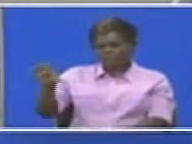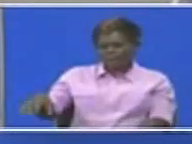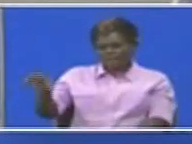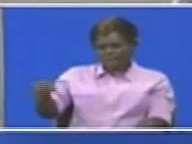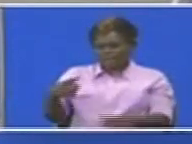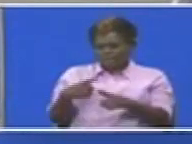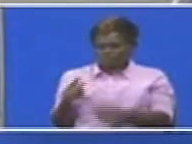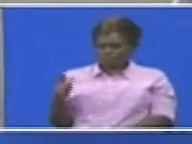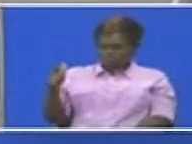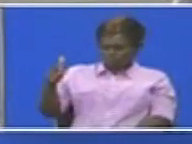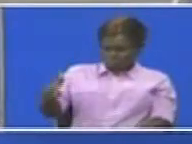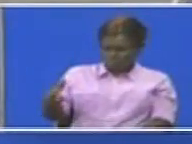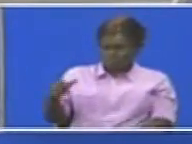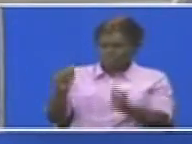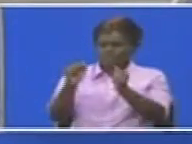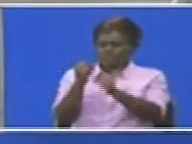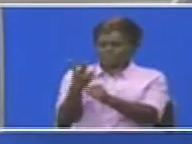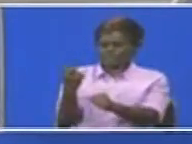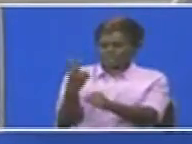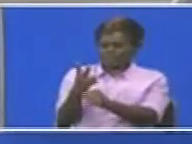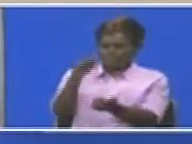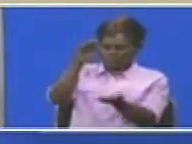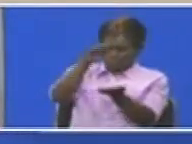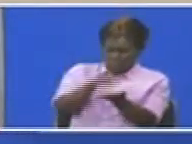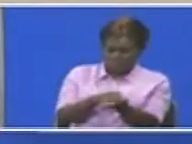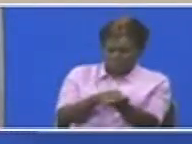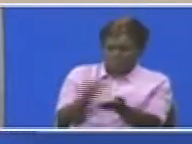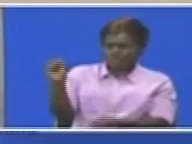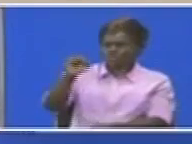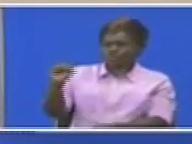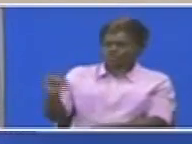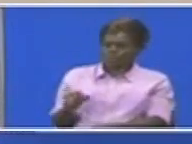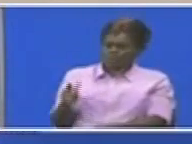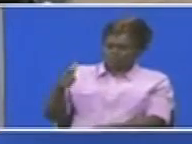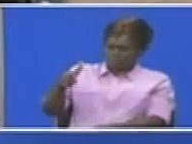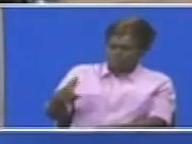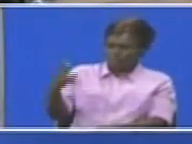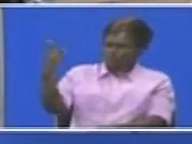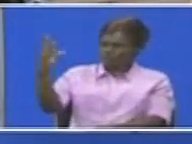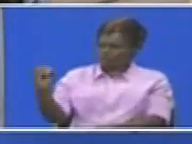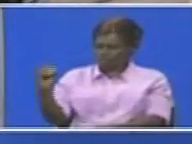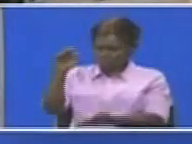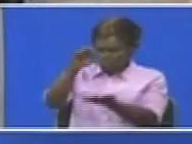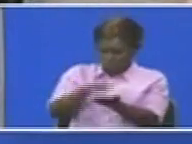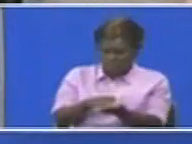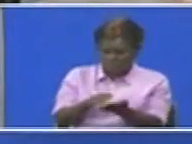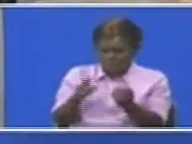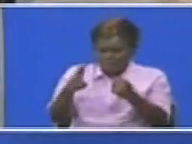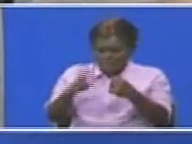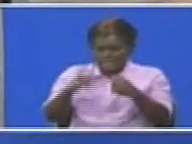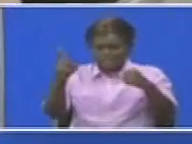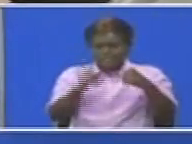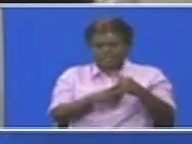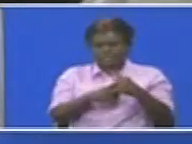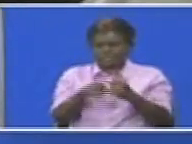Pump prices for December experienced marginal drops, with super petrol declining by 40 cents to 90 shillings and 6 cents,